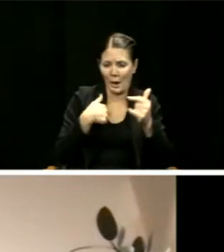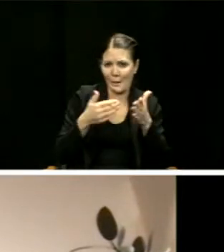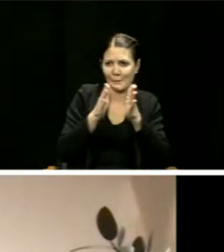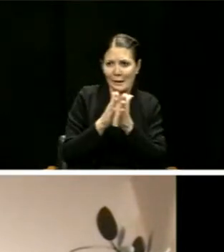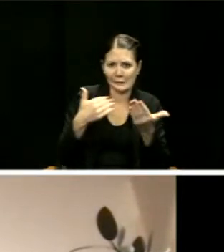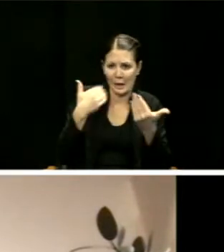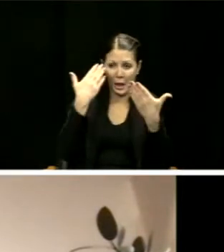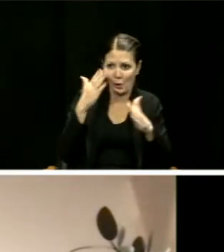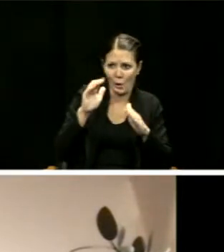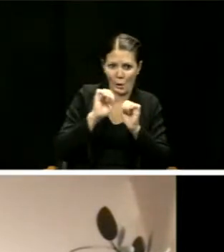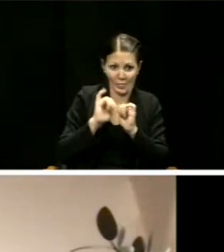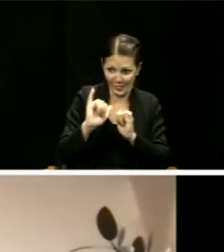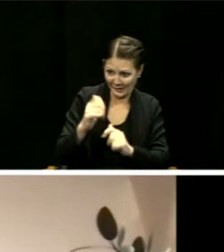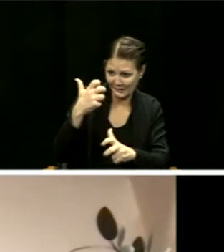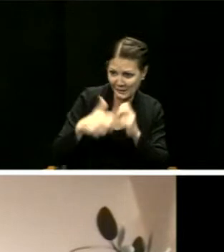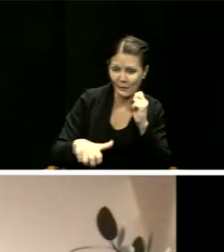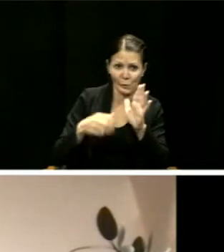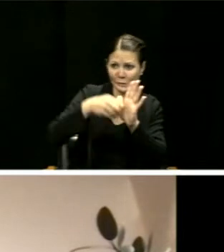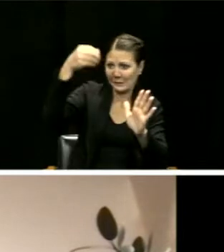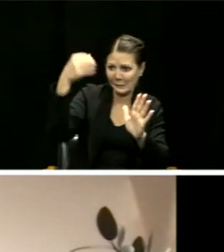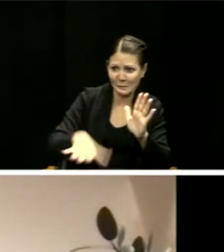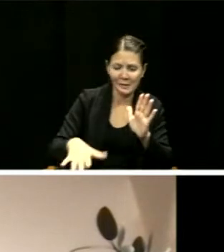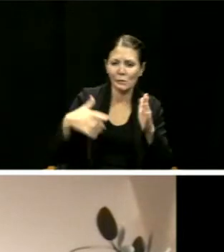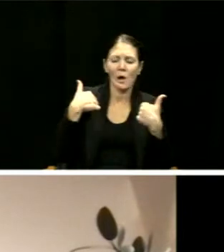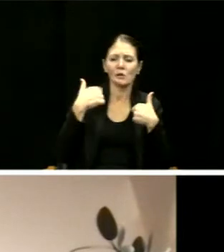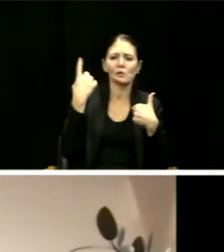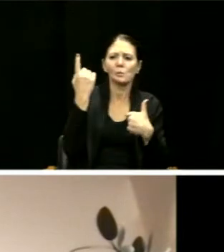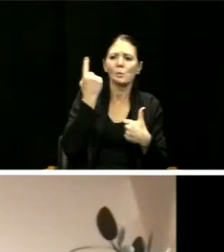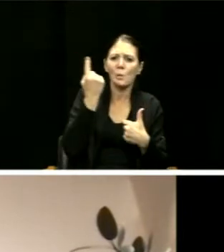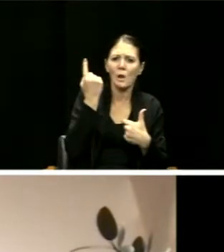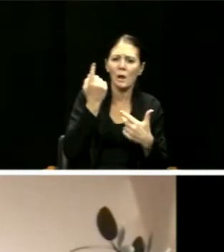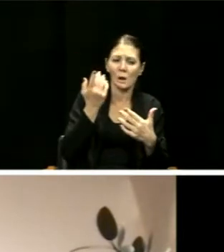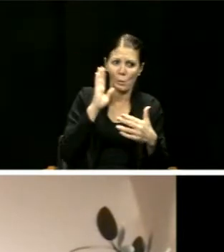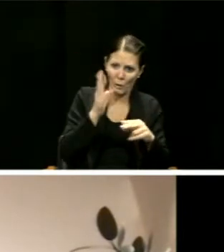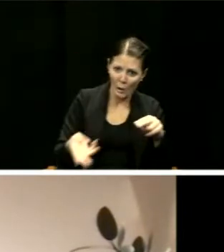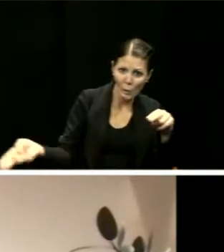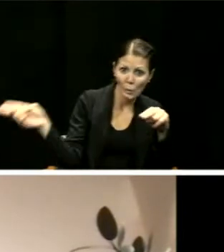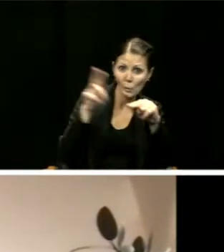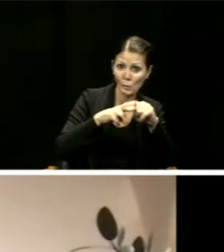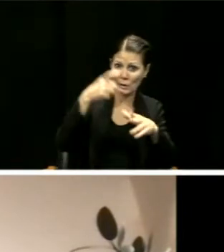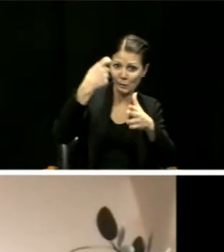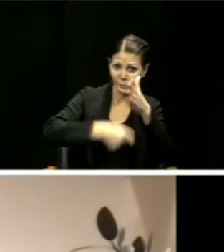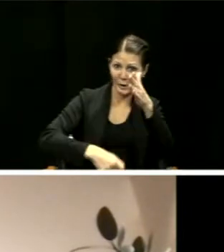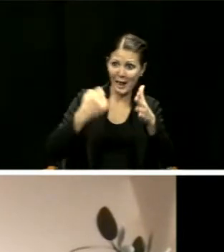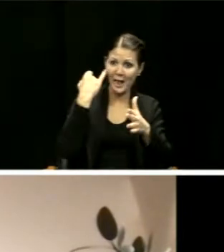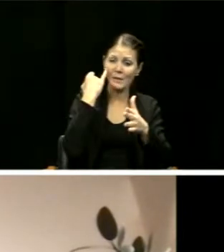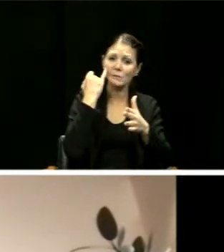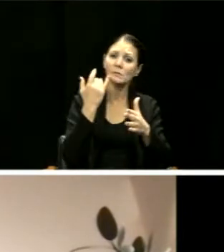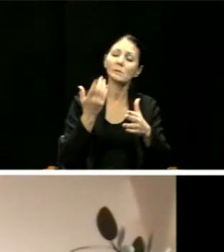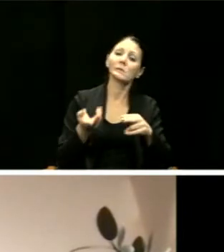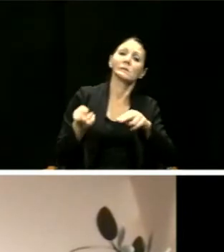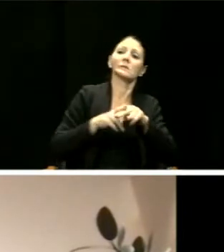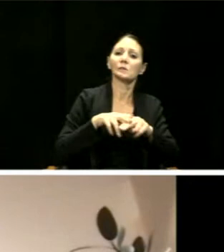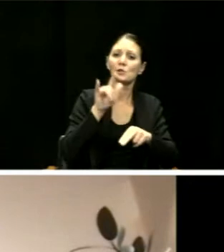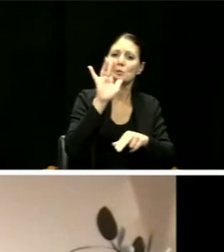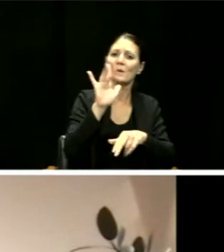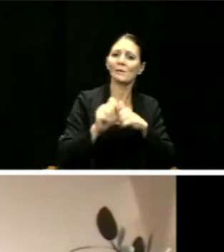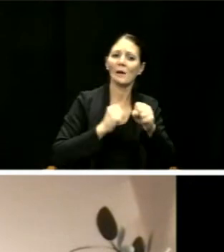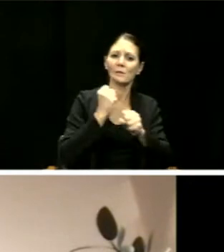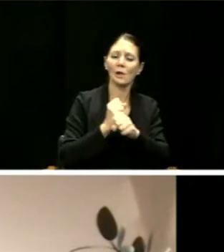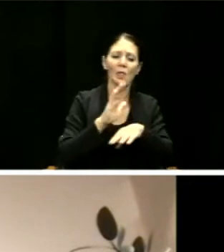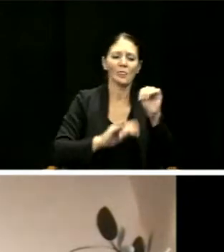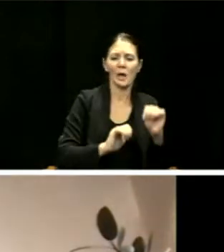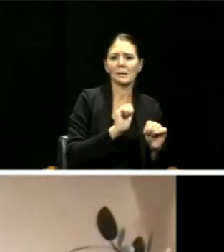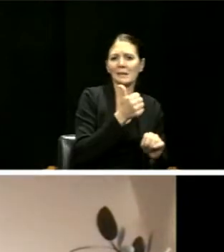how difficult it is or how expensive it would be, but is it, how much cost would it add to design to a 25-year storm instead of a